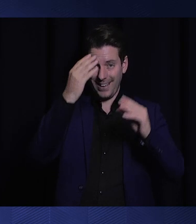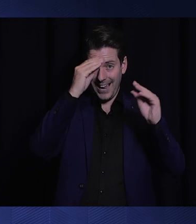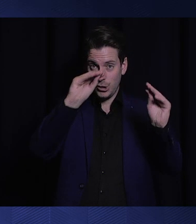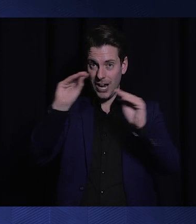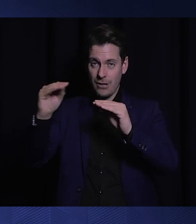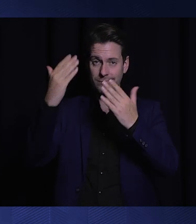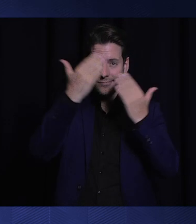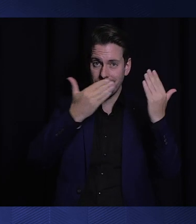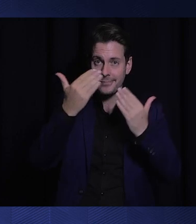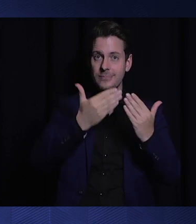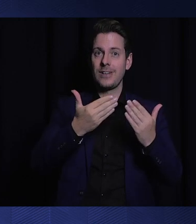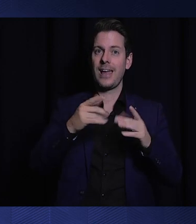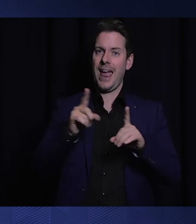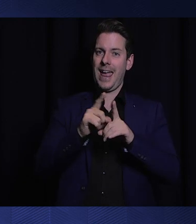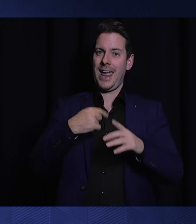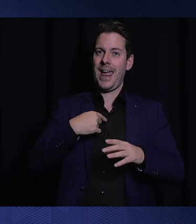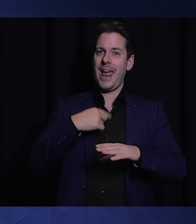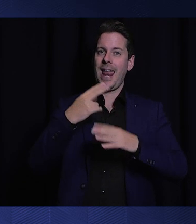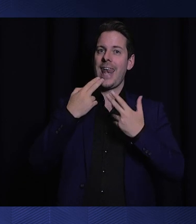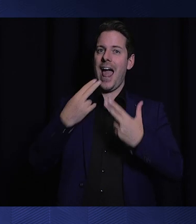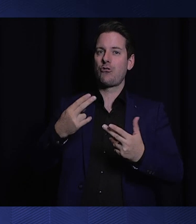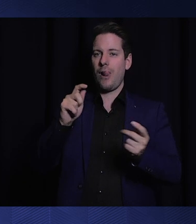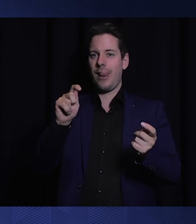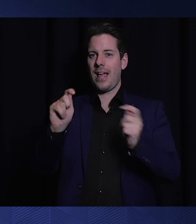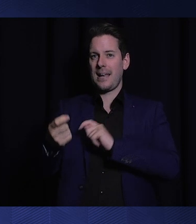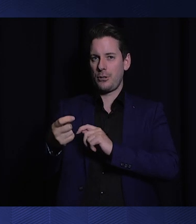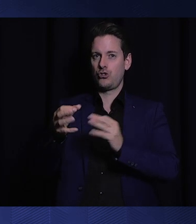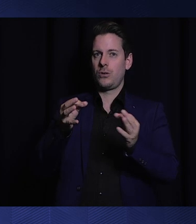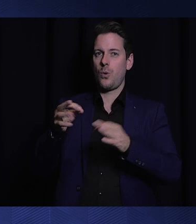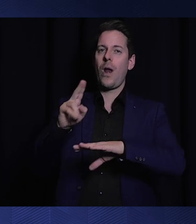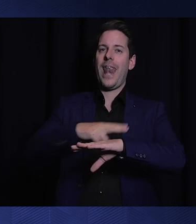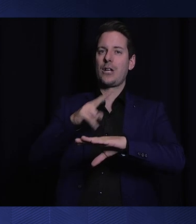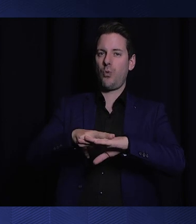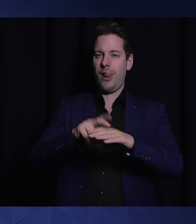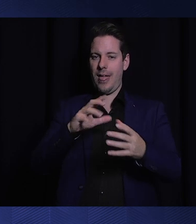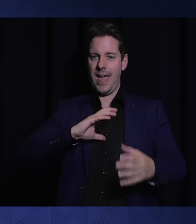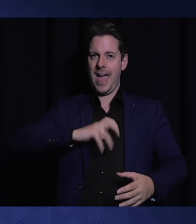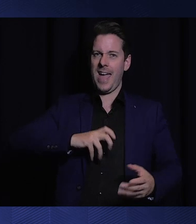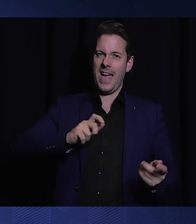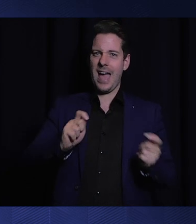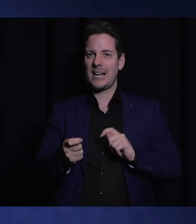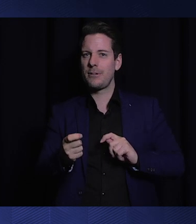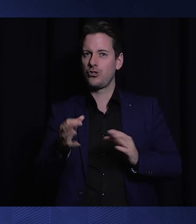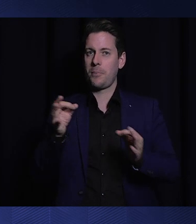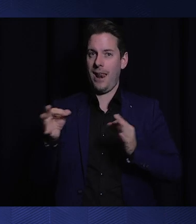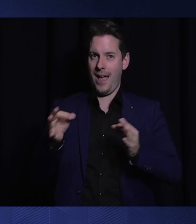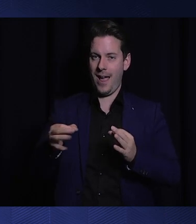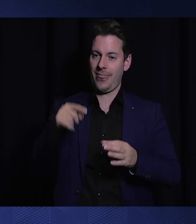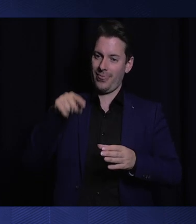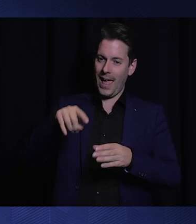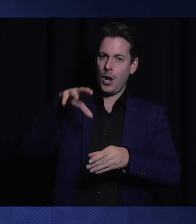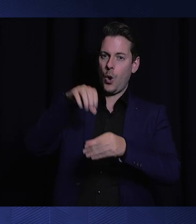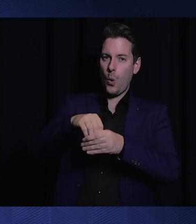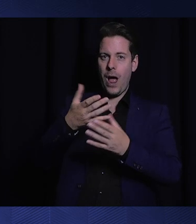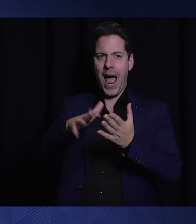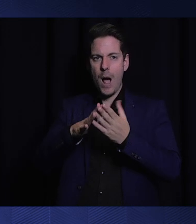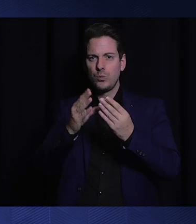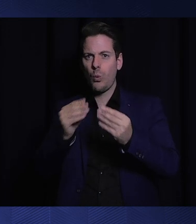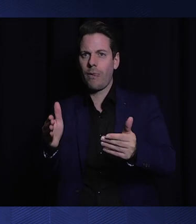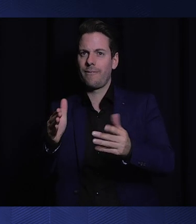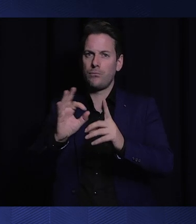is the national adaptation plans, which this is where we included the nature-based solutions within this